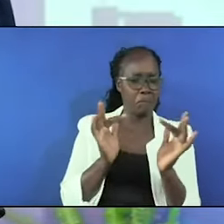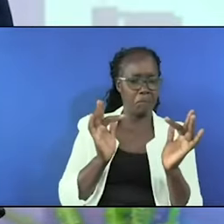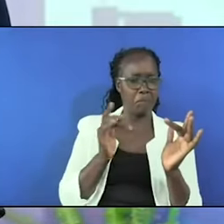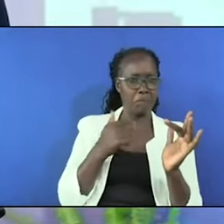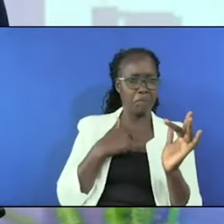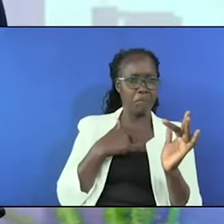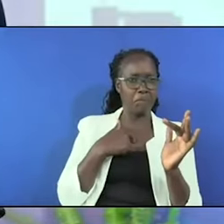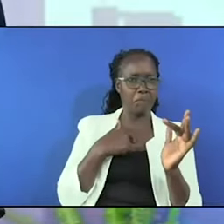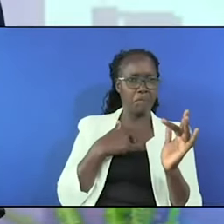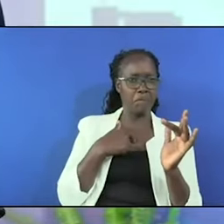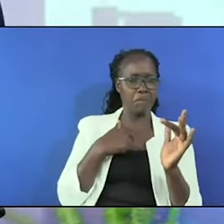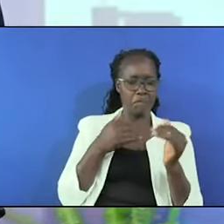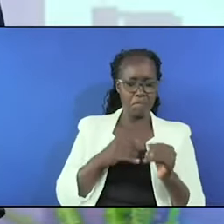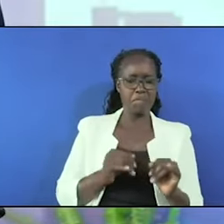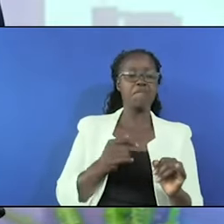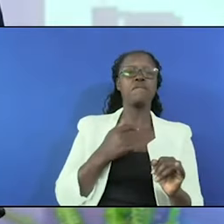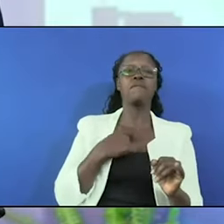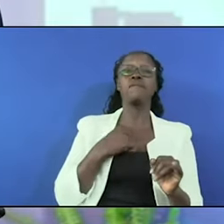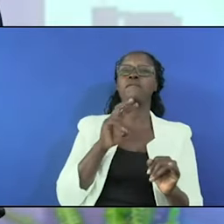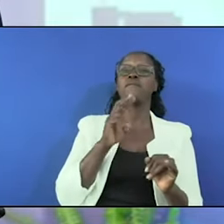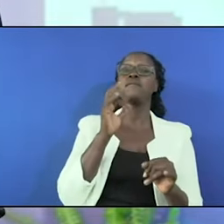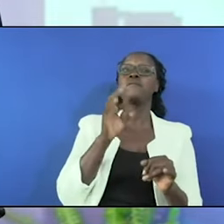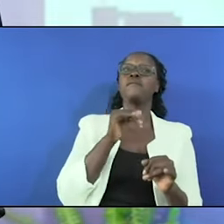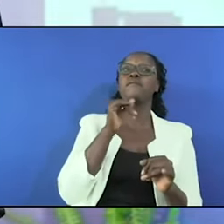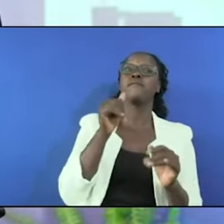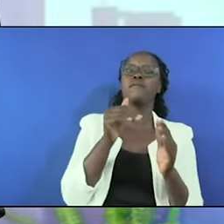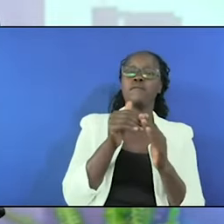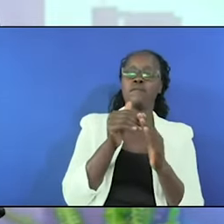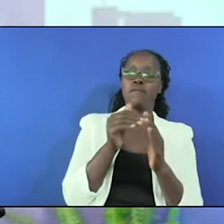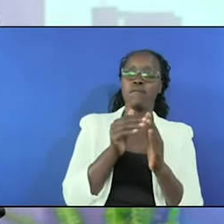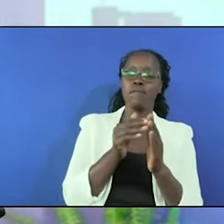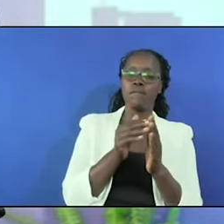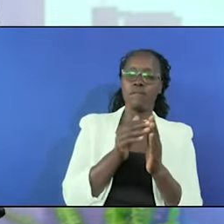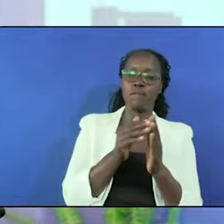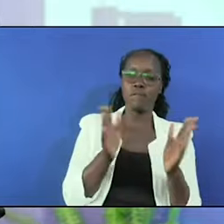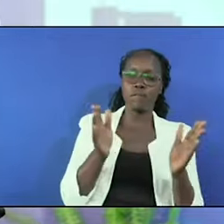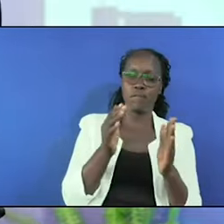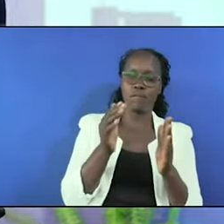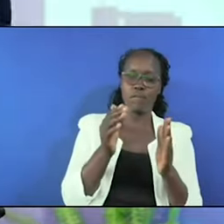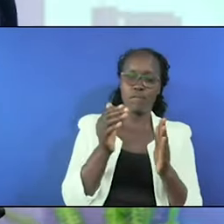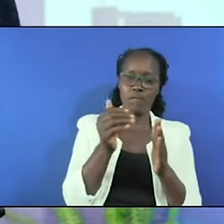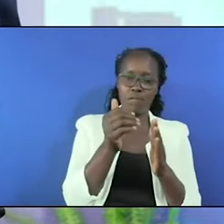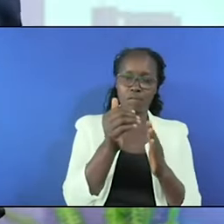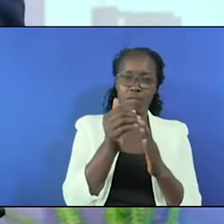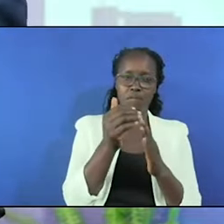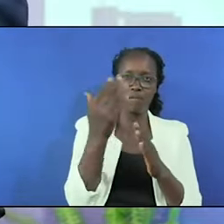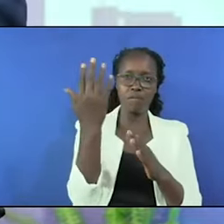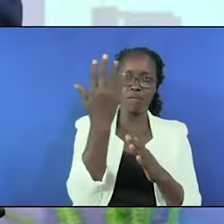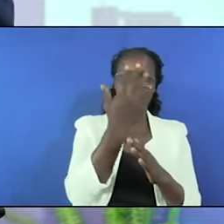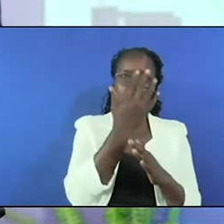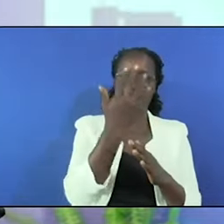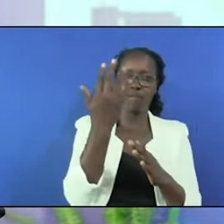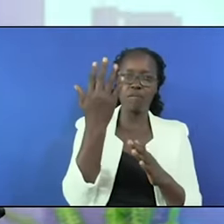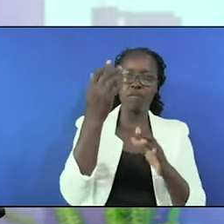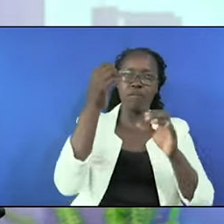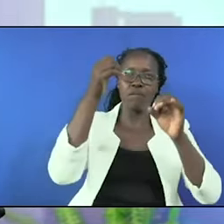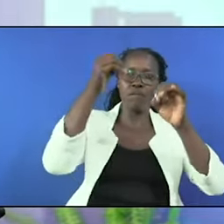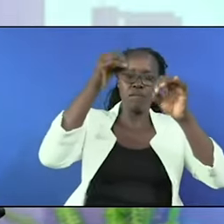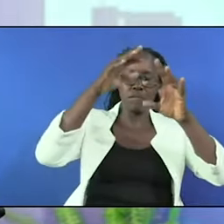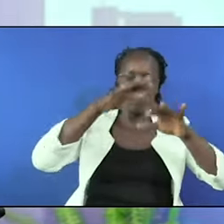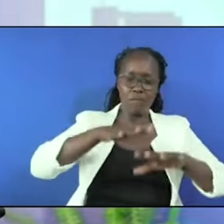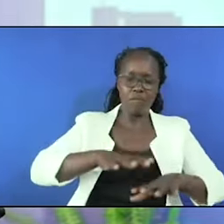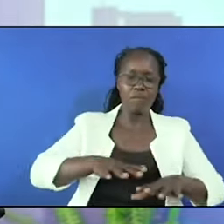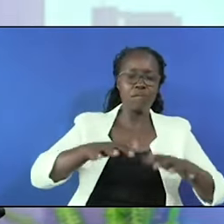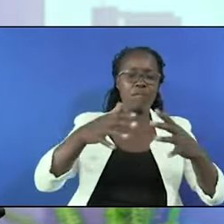in this, and see if I will not do what? If I will not open the floodgates of heaven